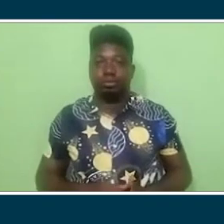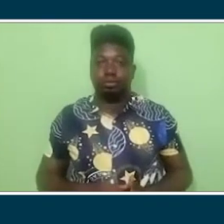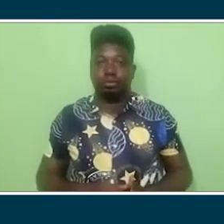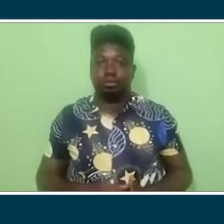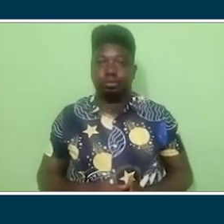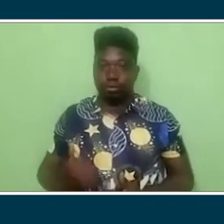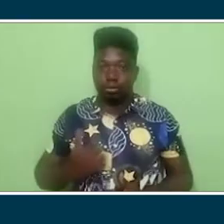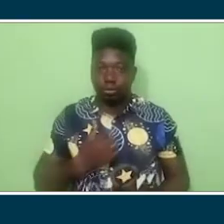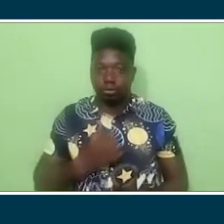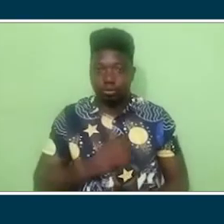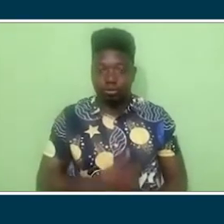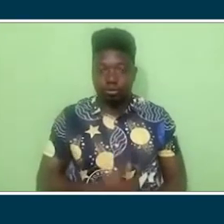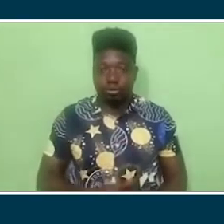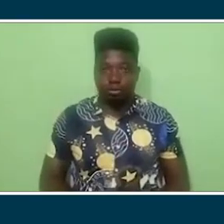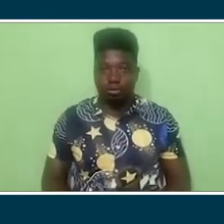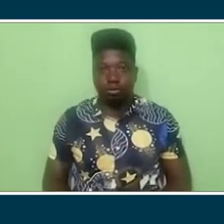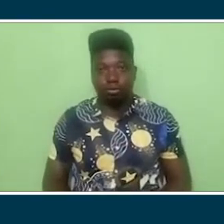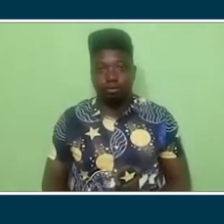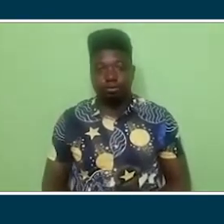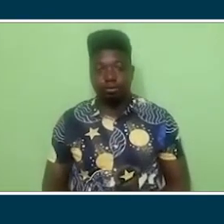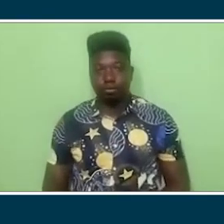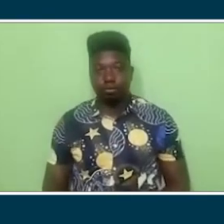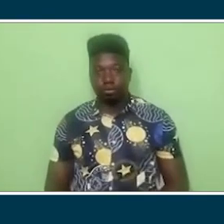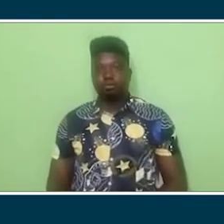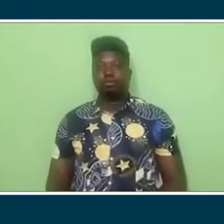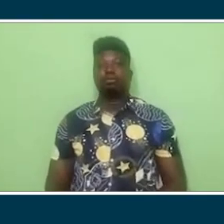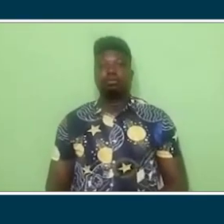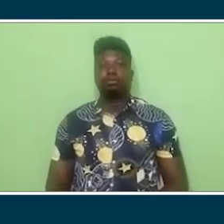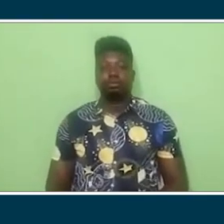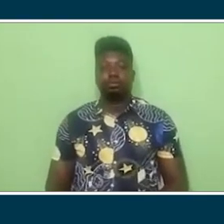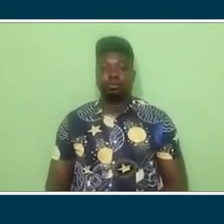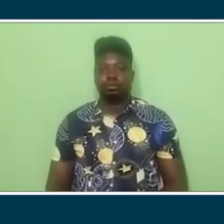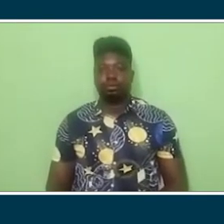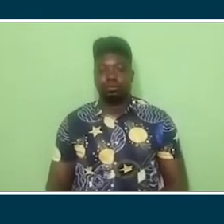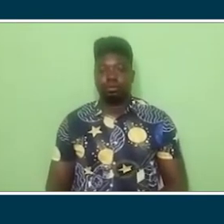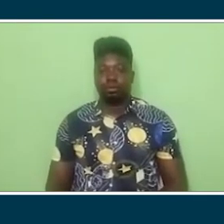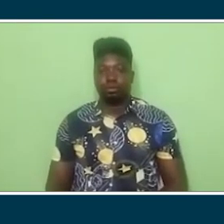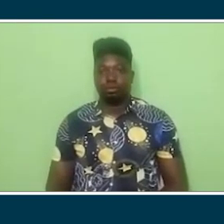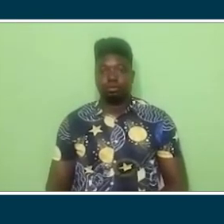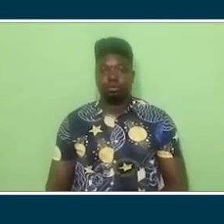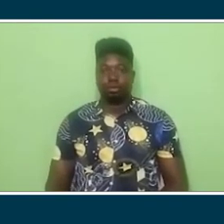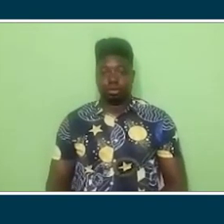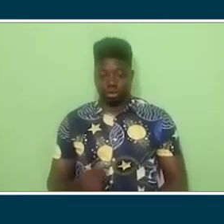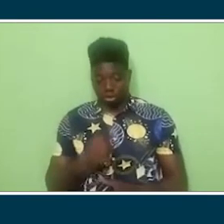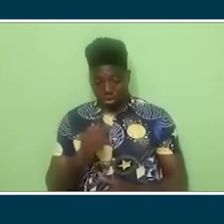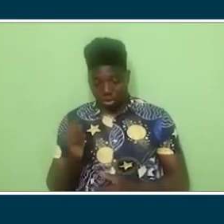the words that she used that will never leave me are the inside of movement,